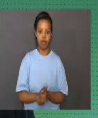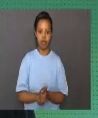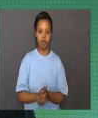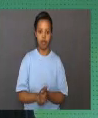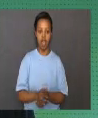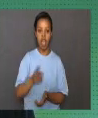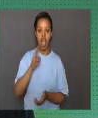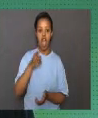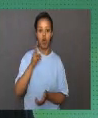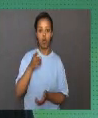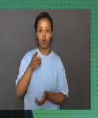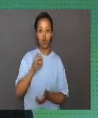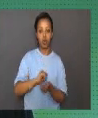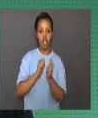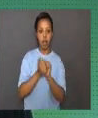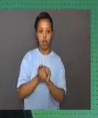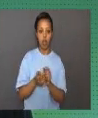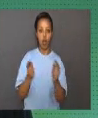hydrogen is converted to